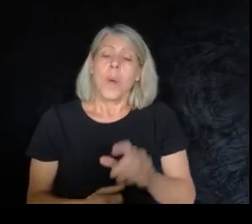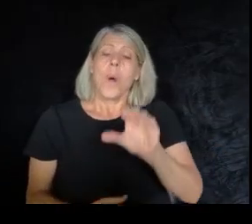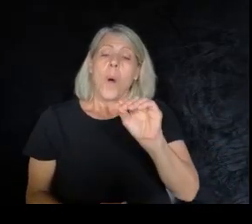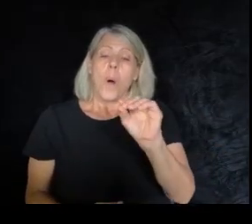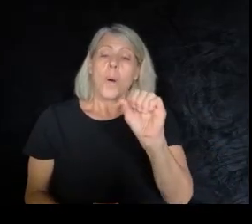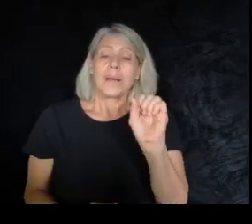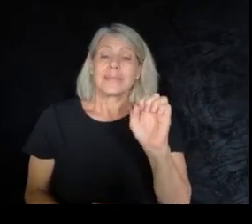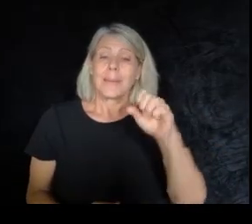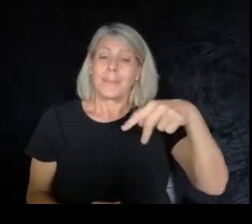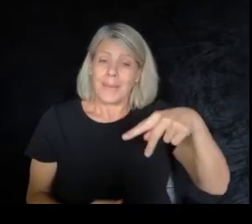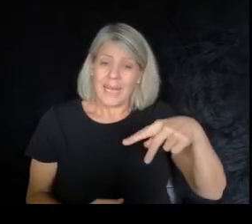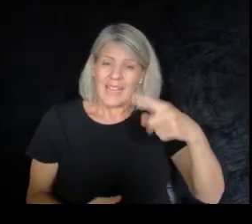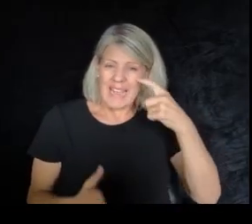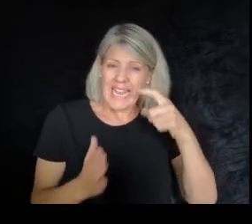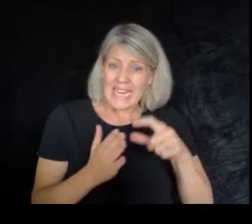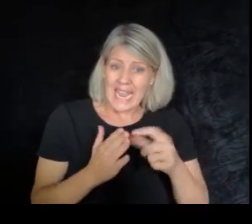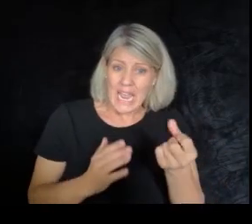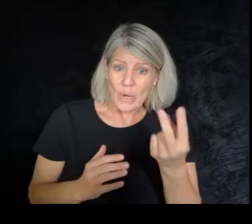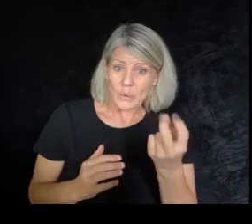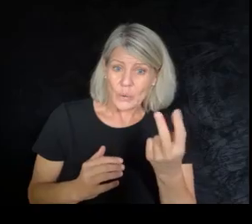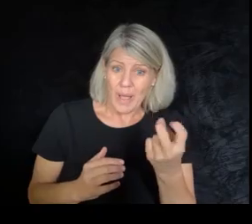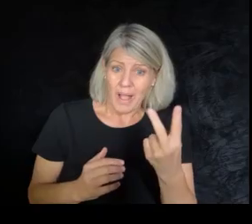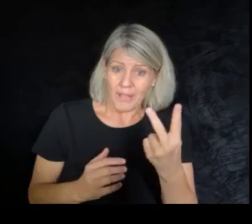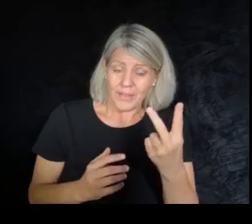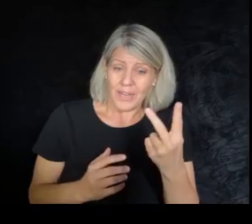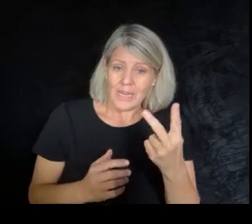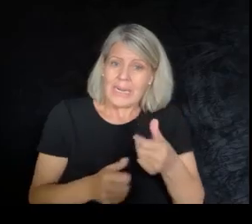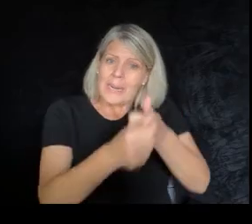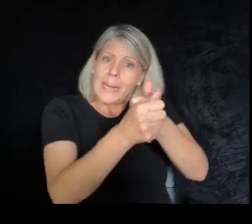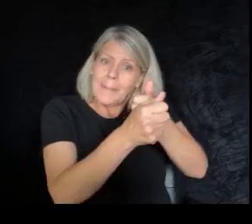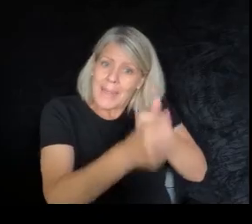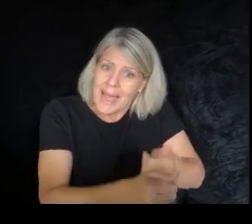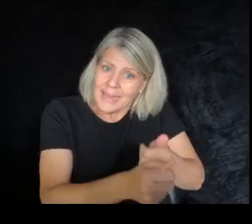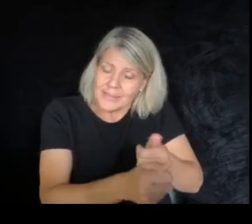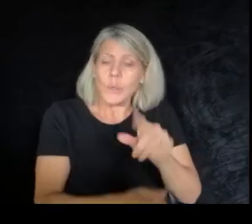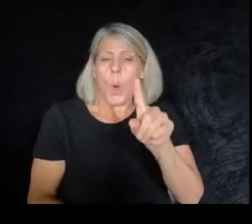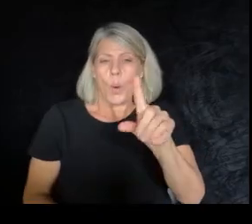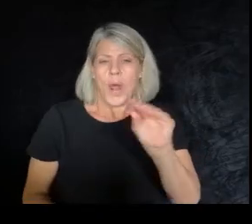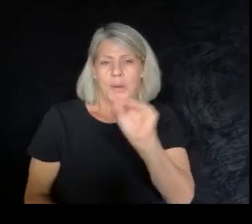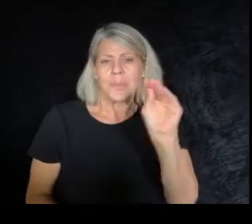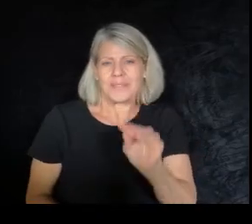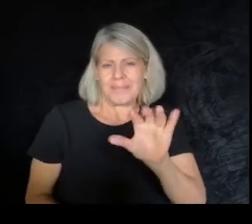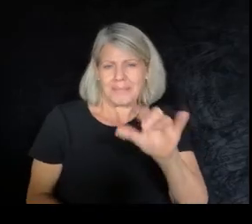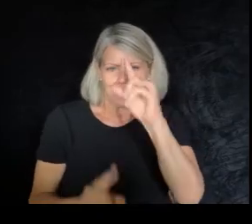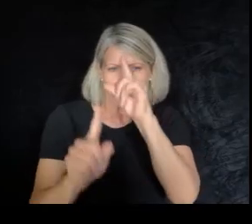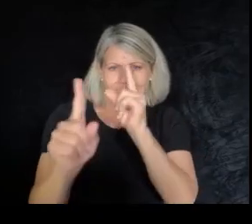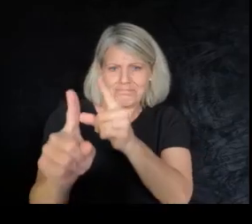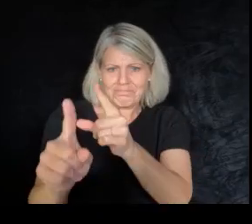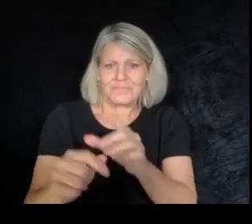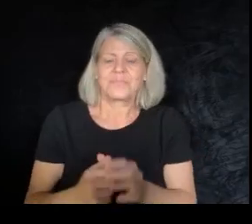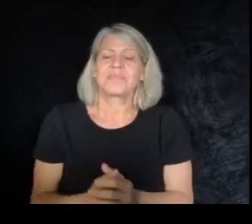OSEP has set Indicator 12's compliance target to 100%.